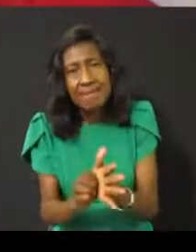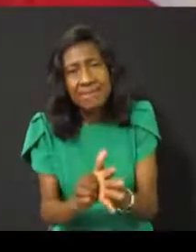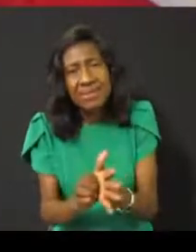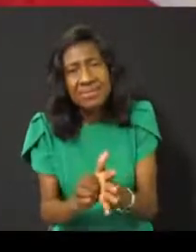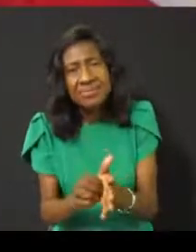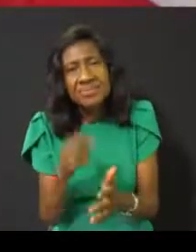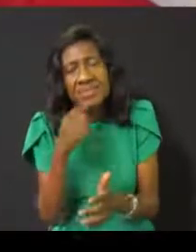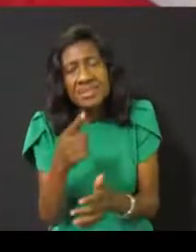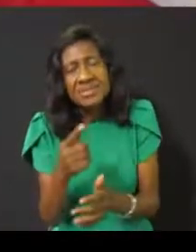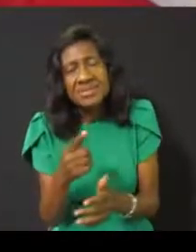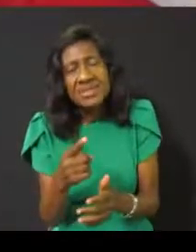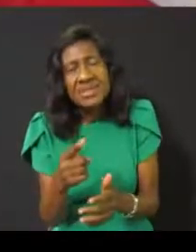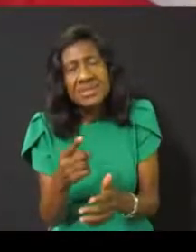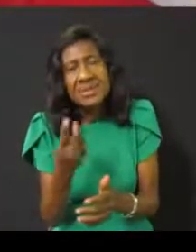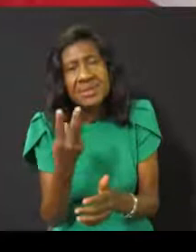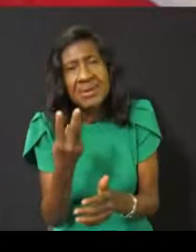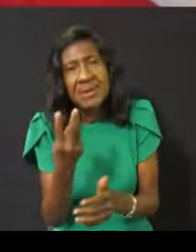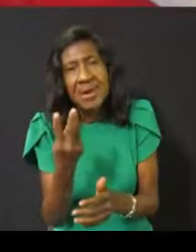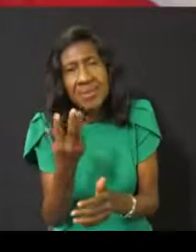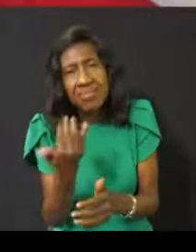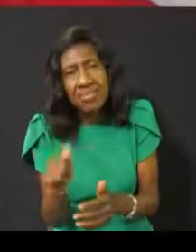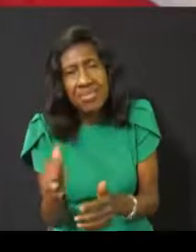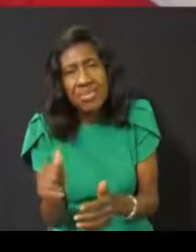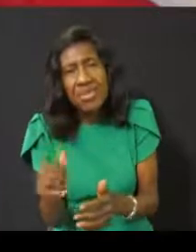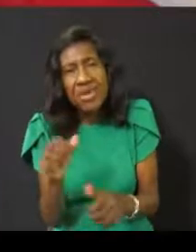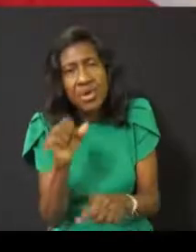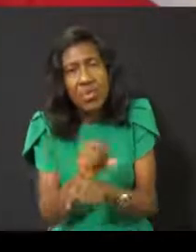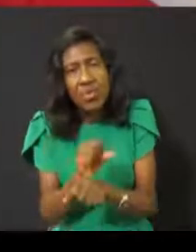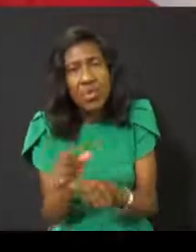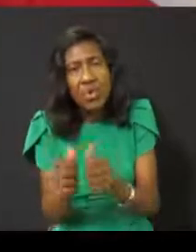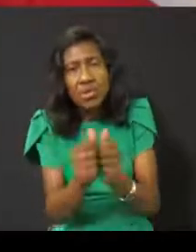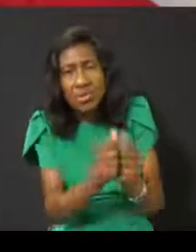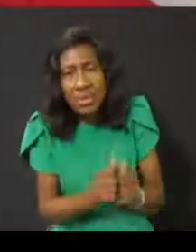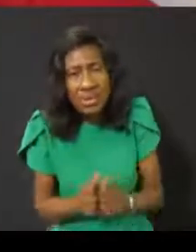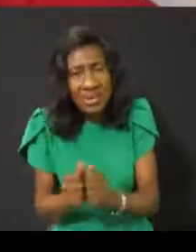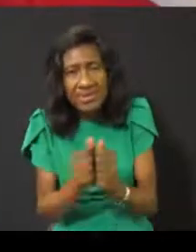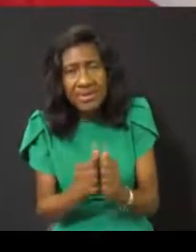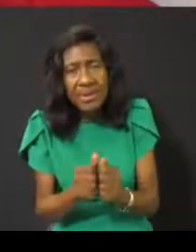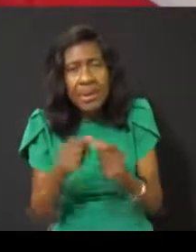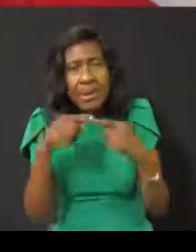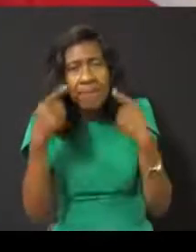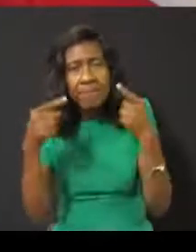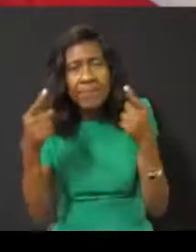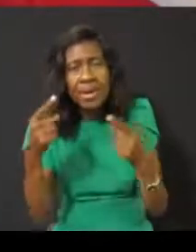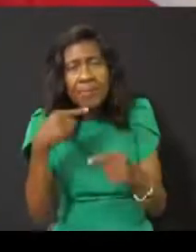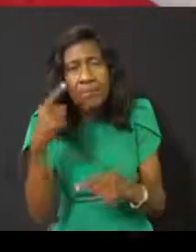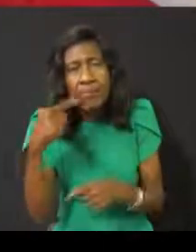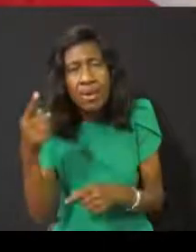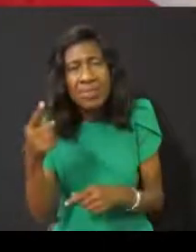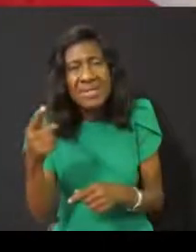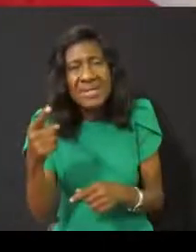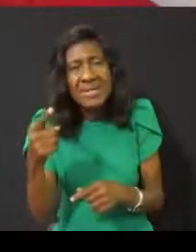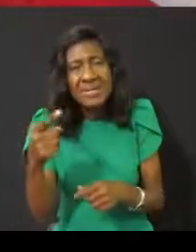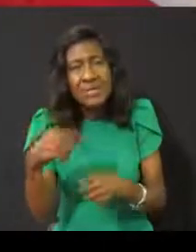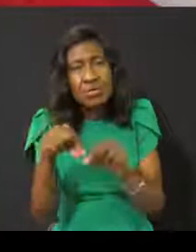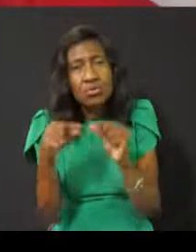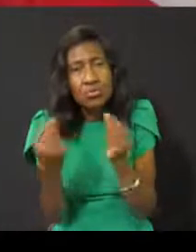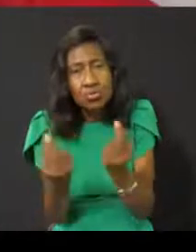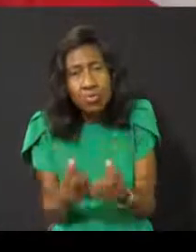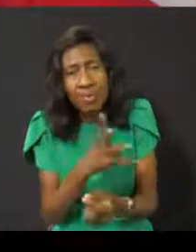joined up approach between the public sector, the private sector, our NGOs,